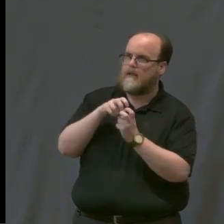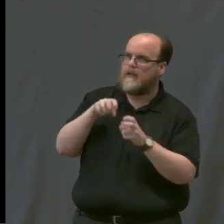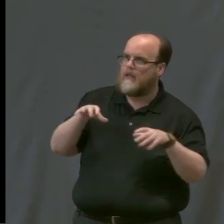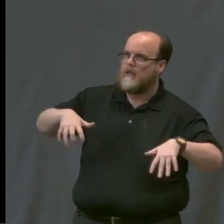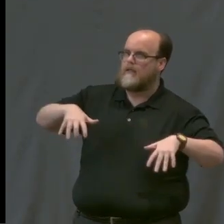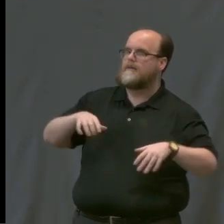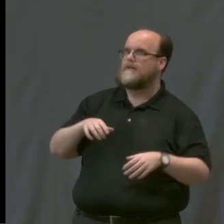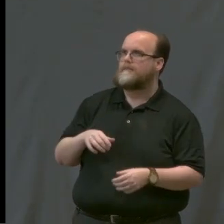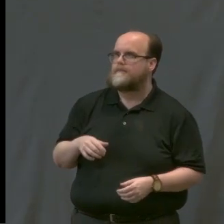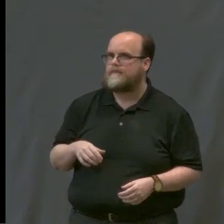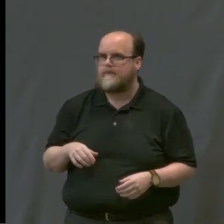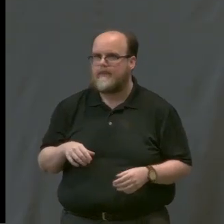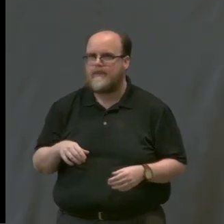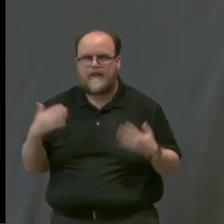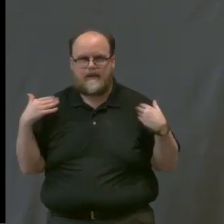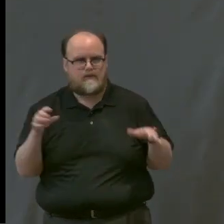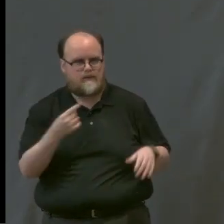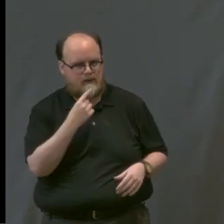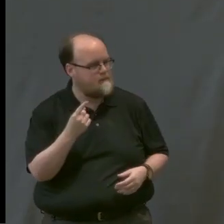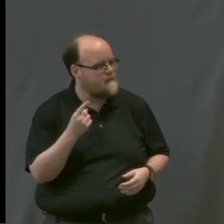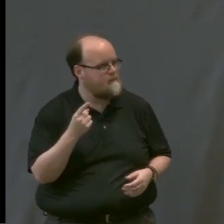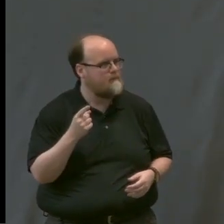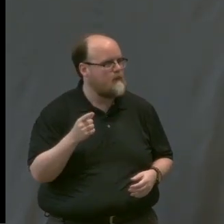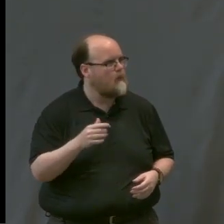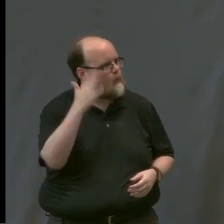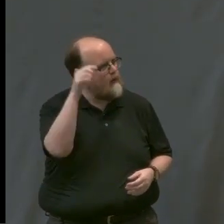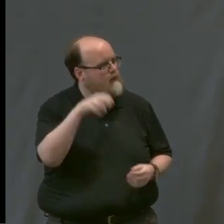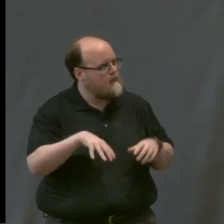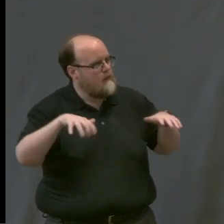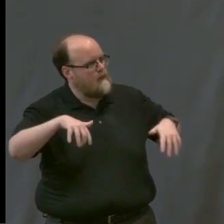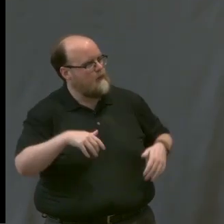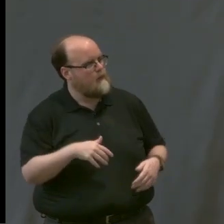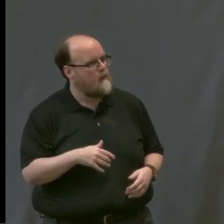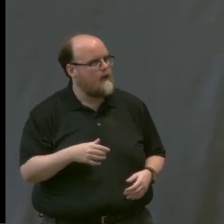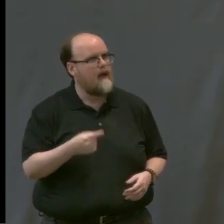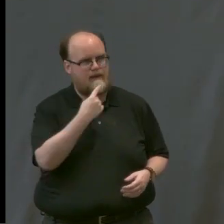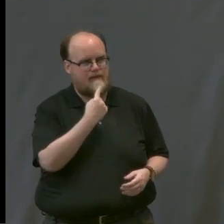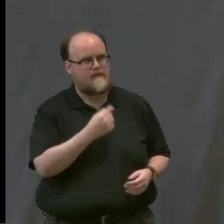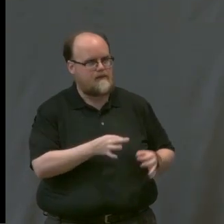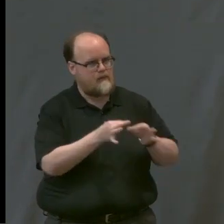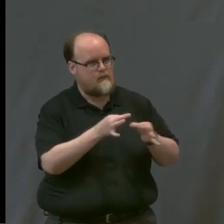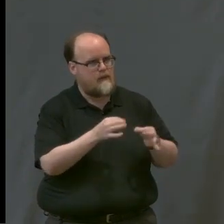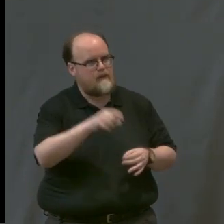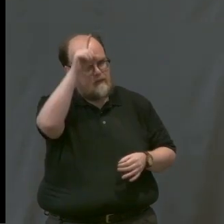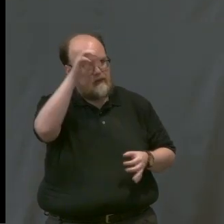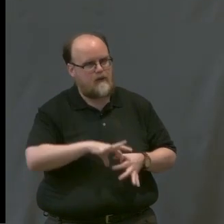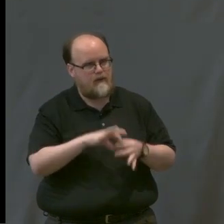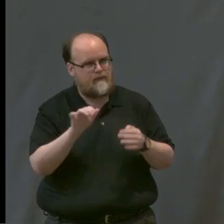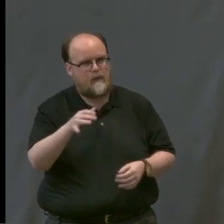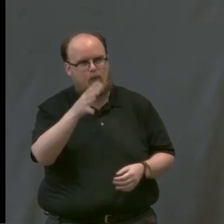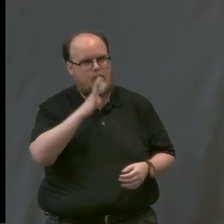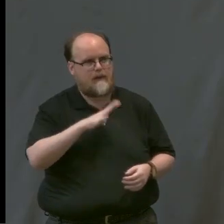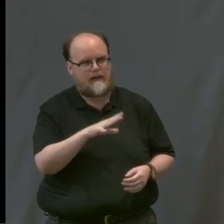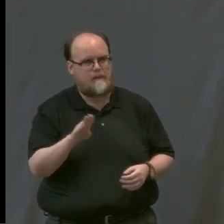amazement. But the angel said to me, Why do you marvel? I will tell you the mystery of the woman and of the